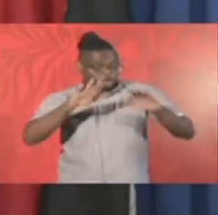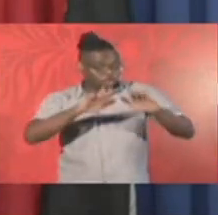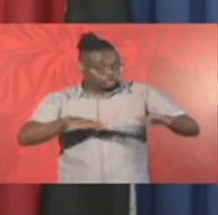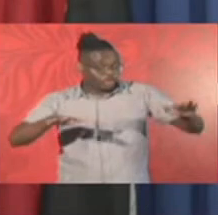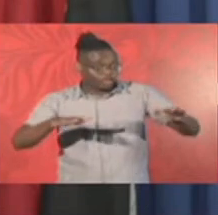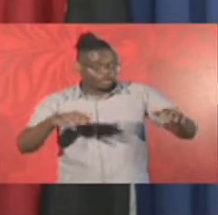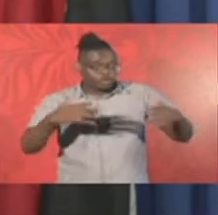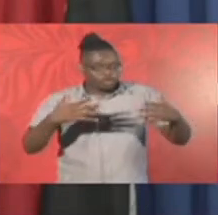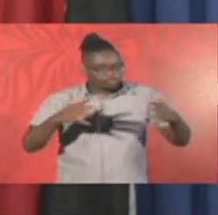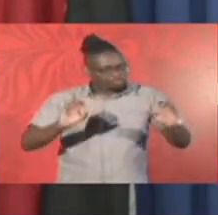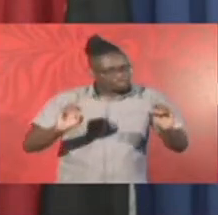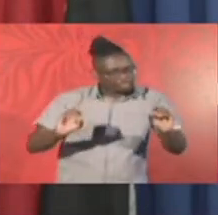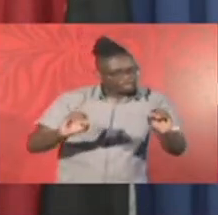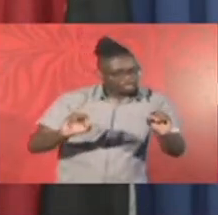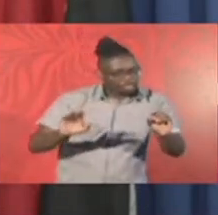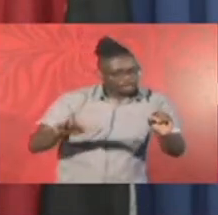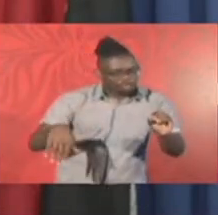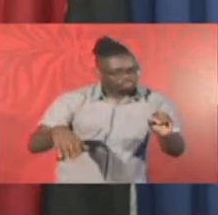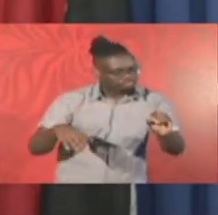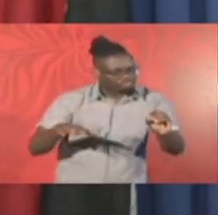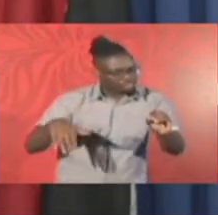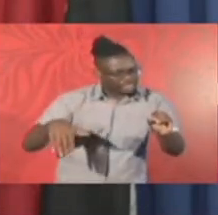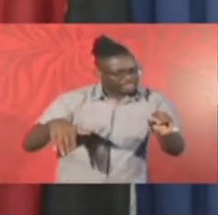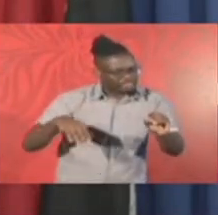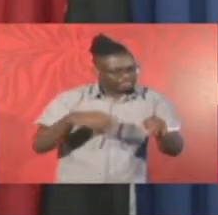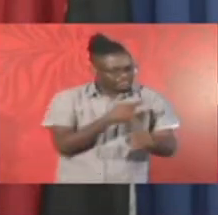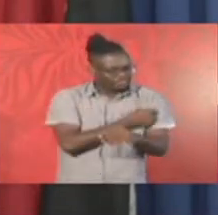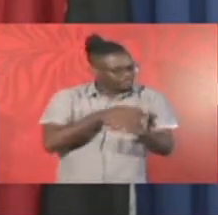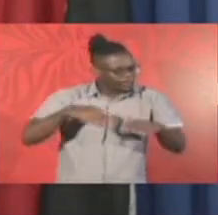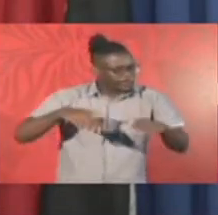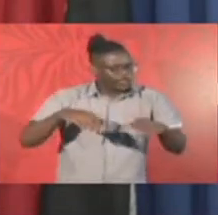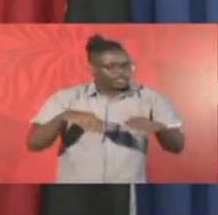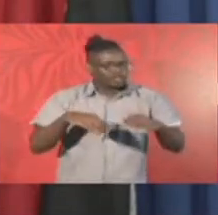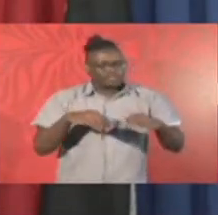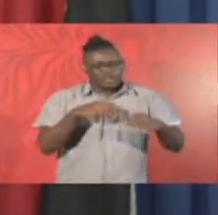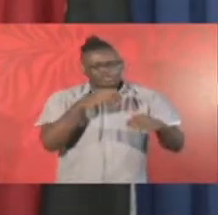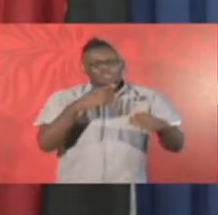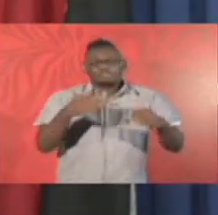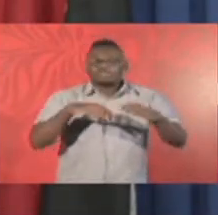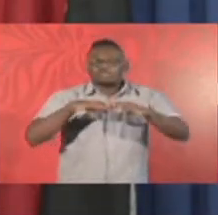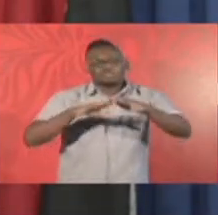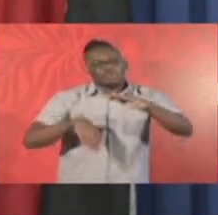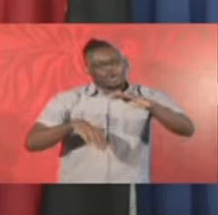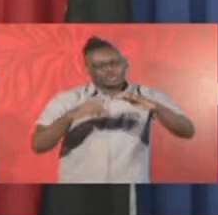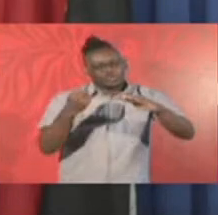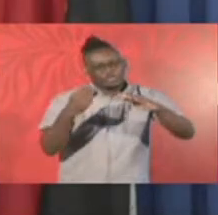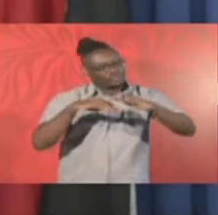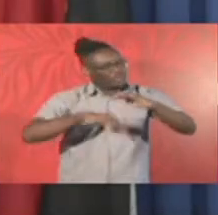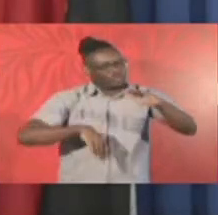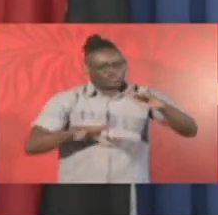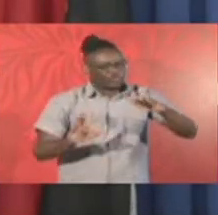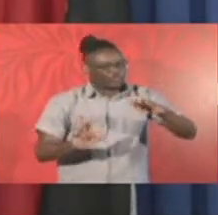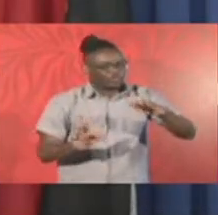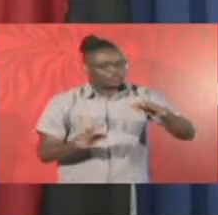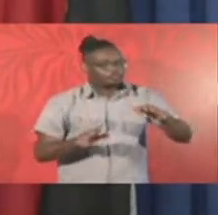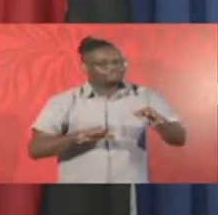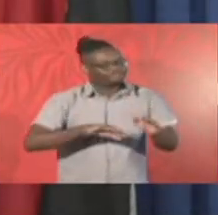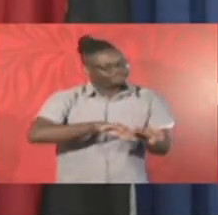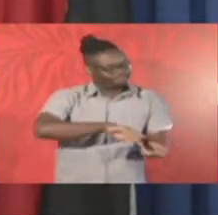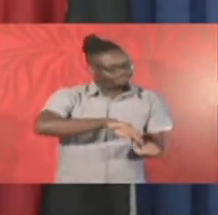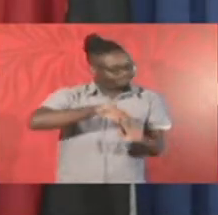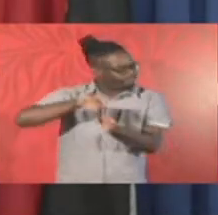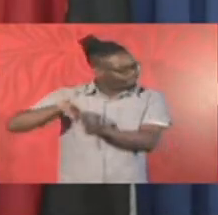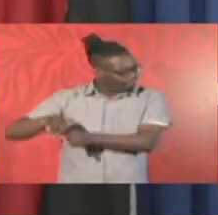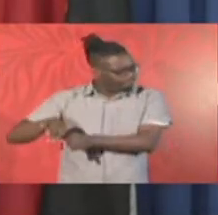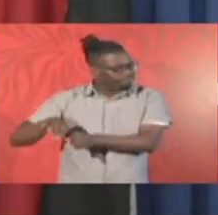that are available. Under age 12, there's no clearance to vaccinate them, so put them aside. And there will be a certain